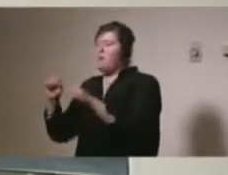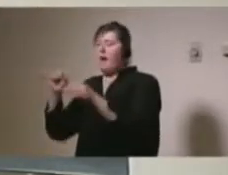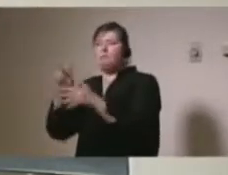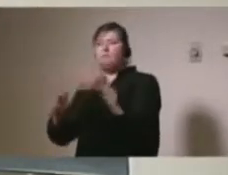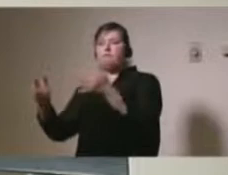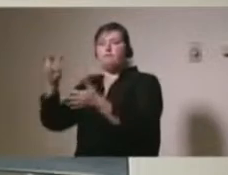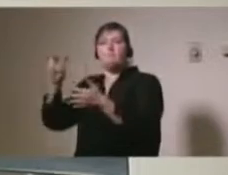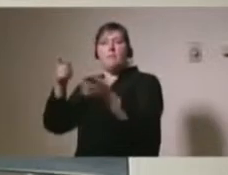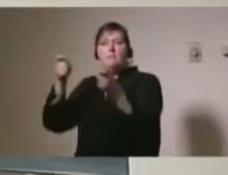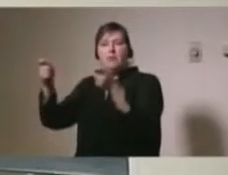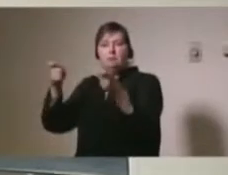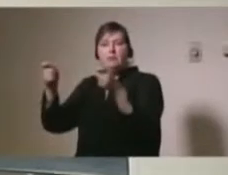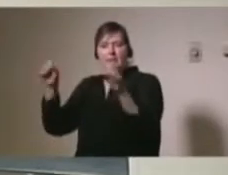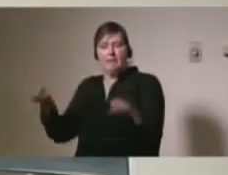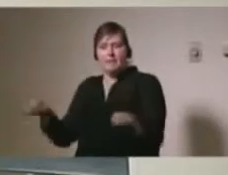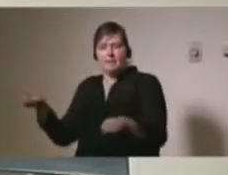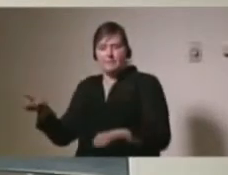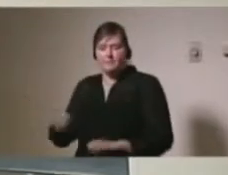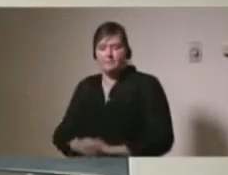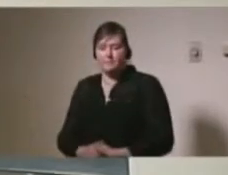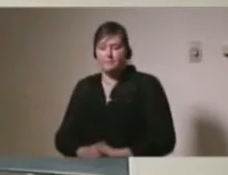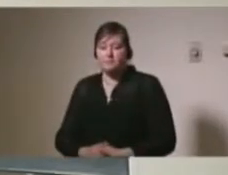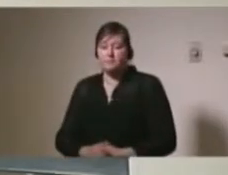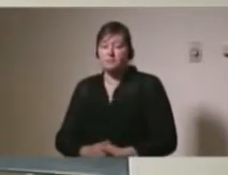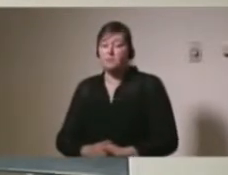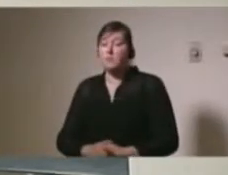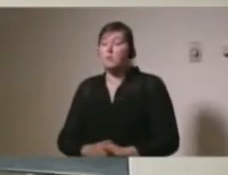So we also want to create the banking school